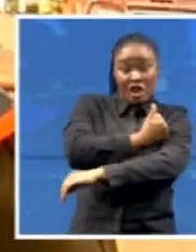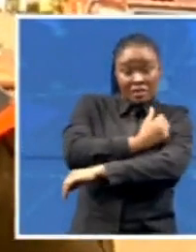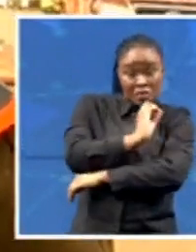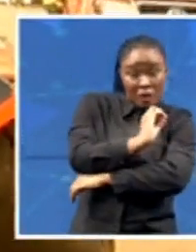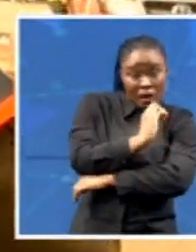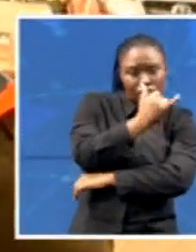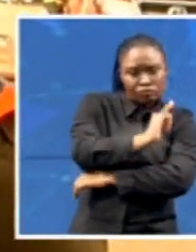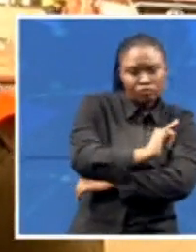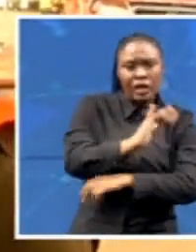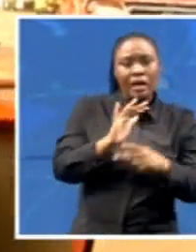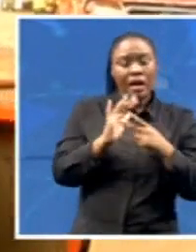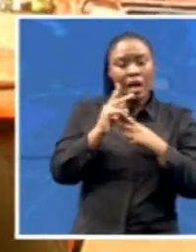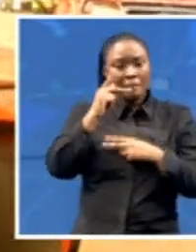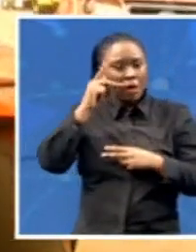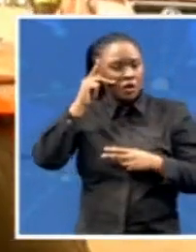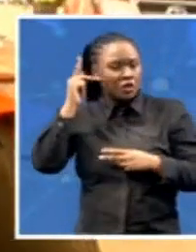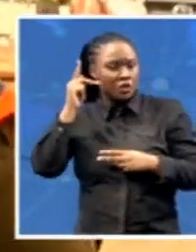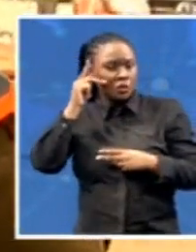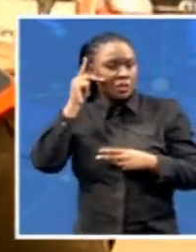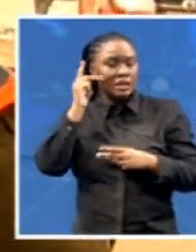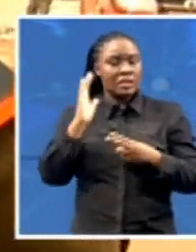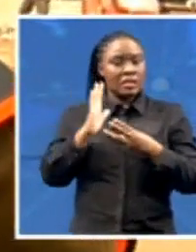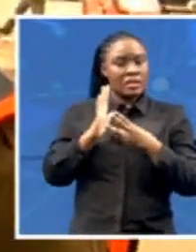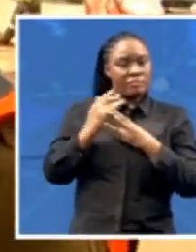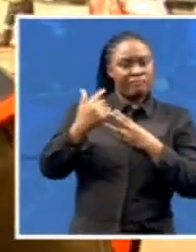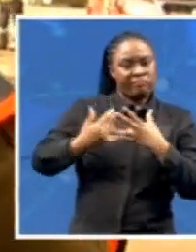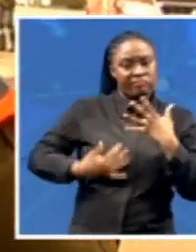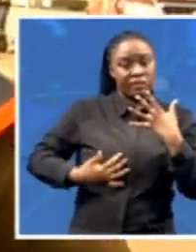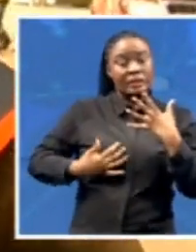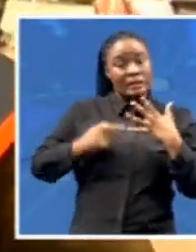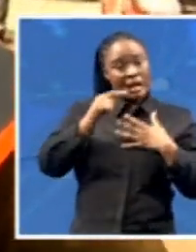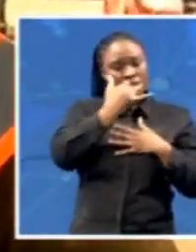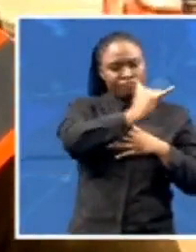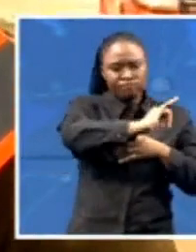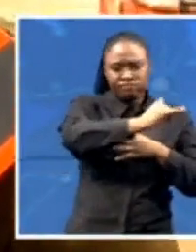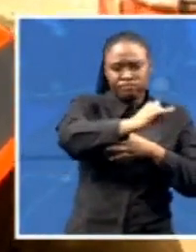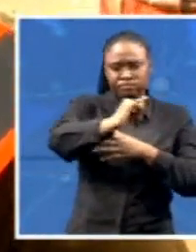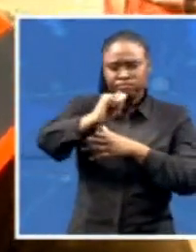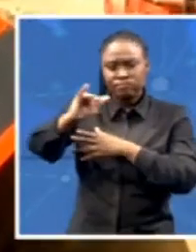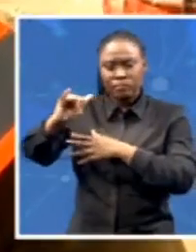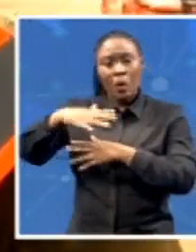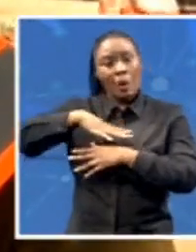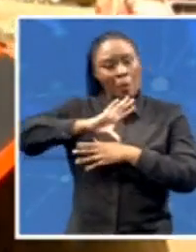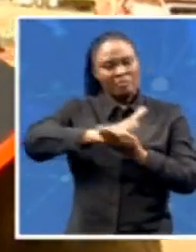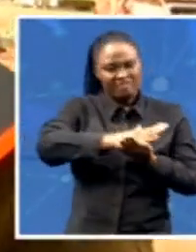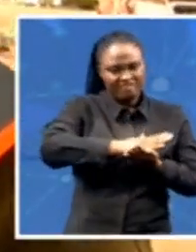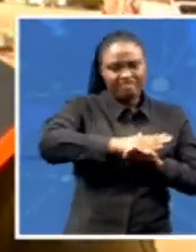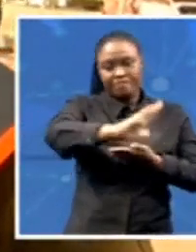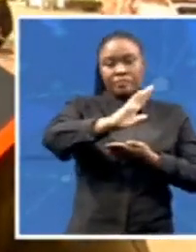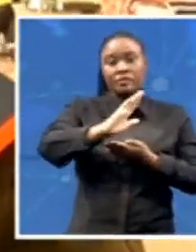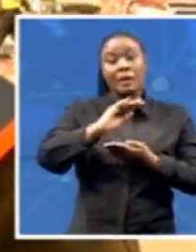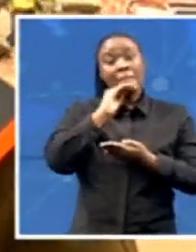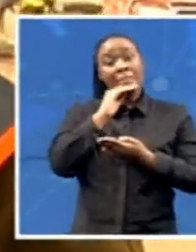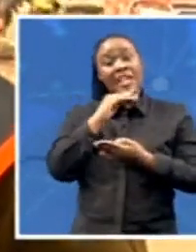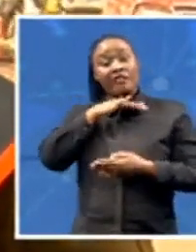city. And those are some of the things that we want to clean off. We want to get rid of not only of the debt on our floors, but with the same illegal connections,